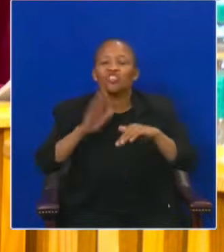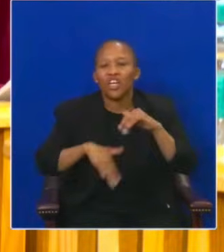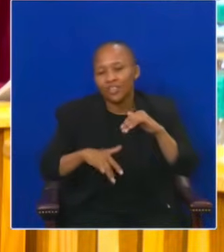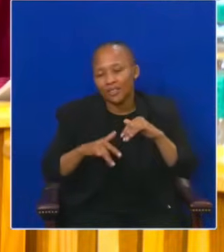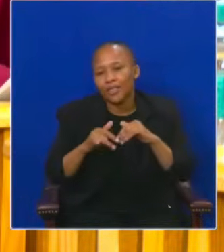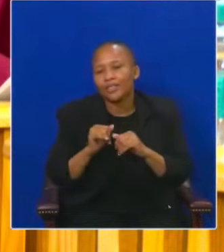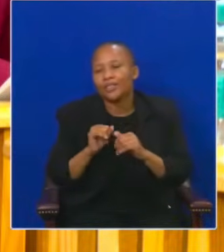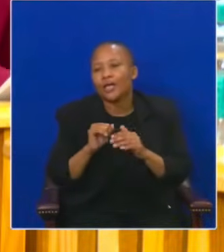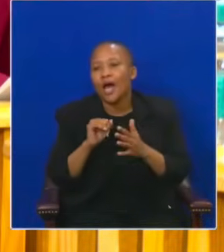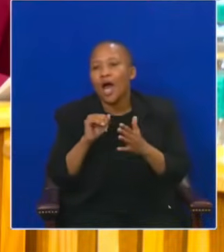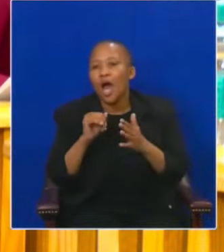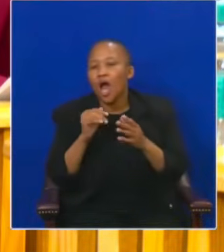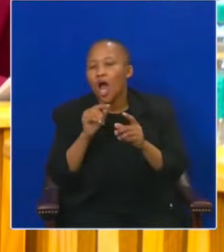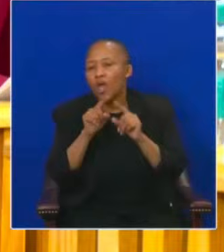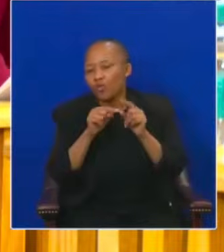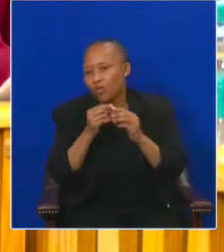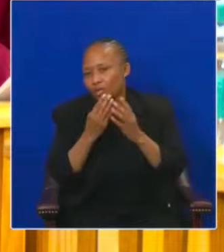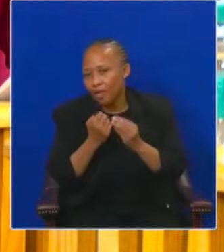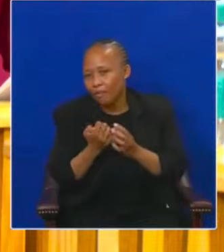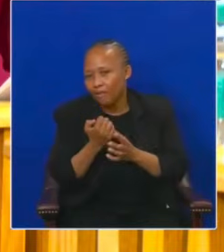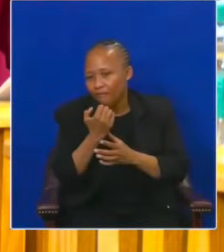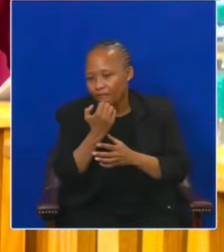Case 275 of